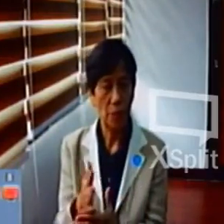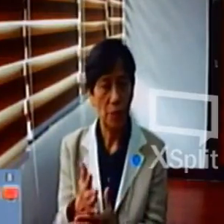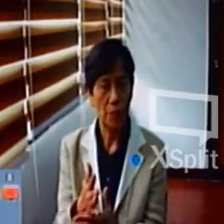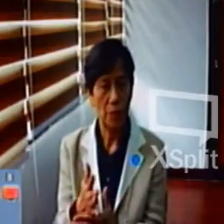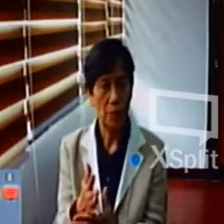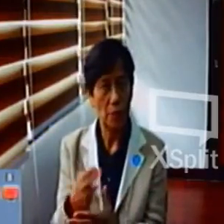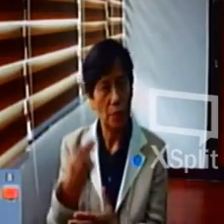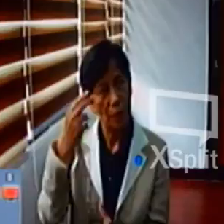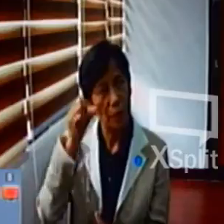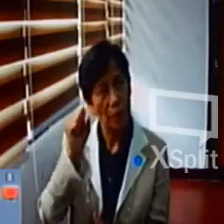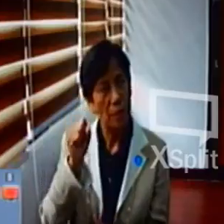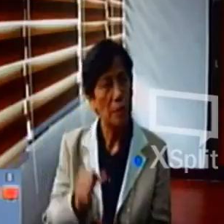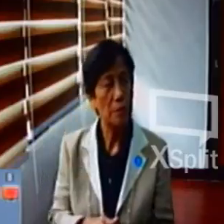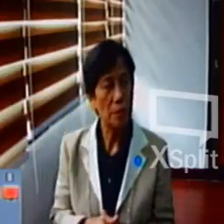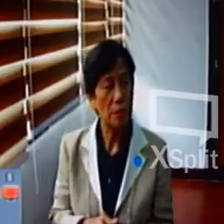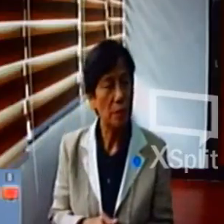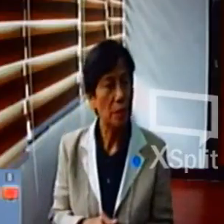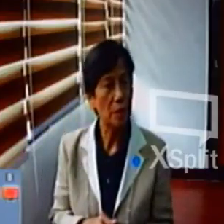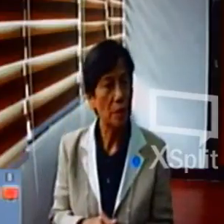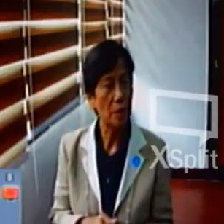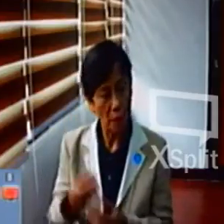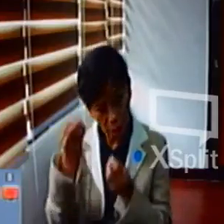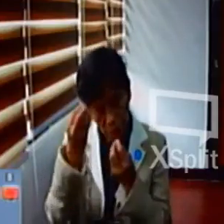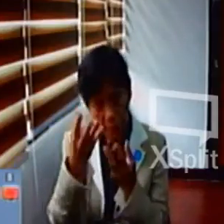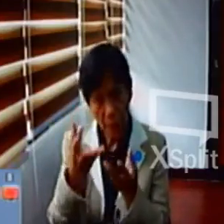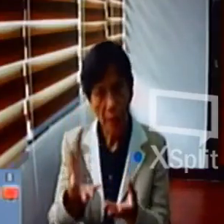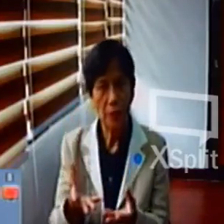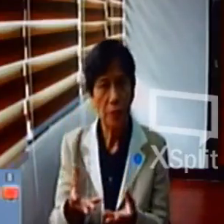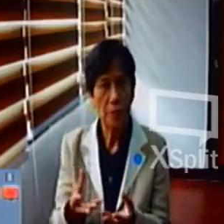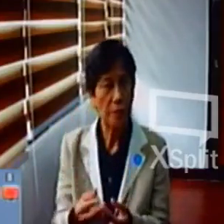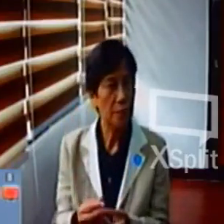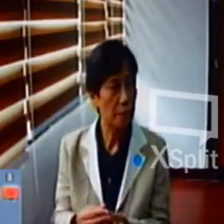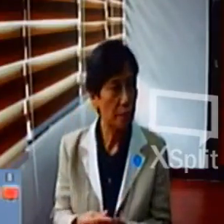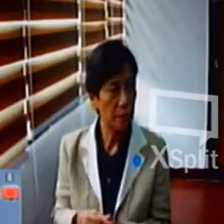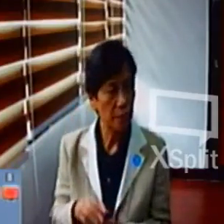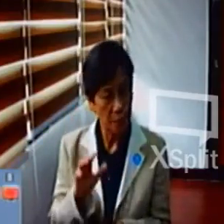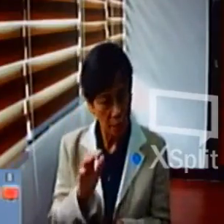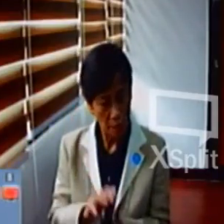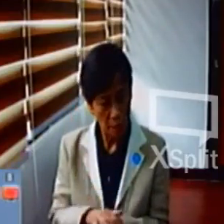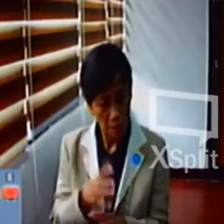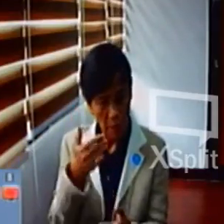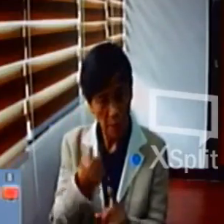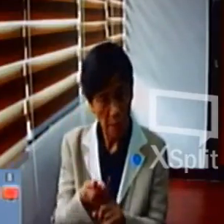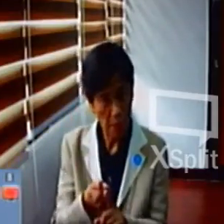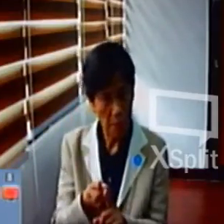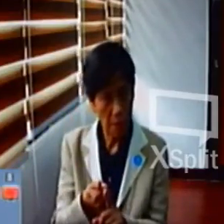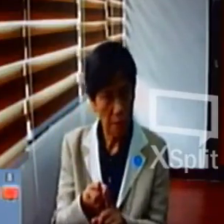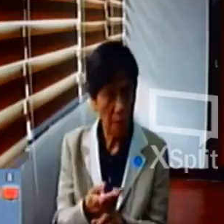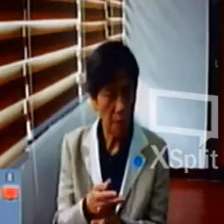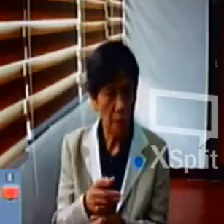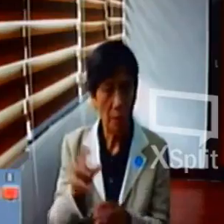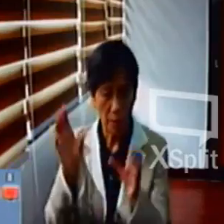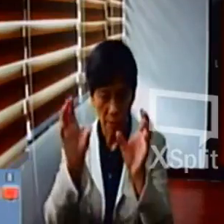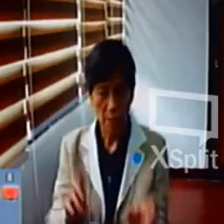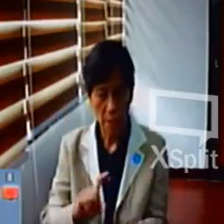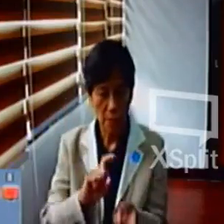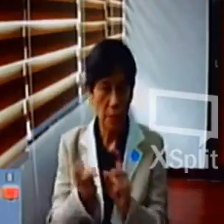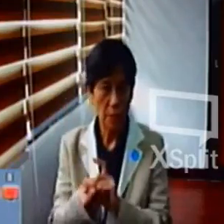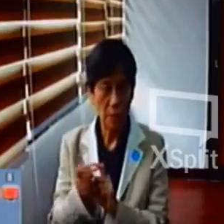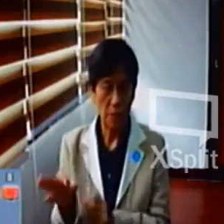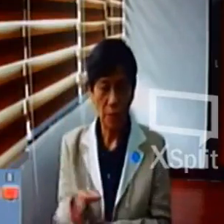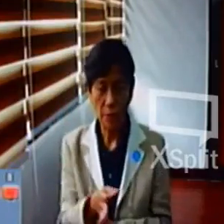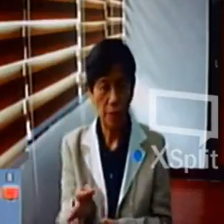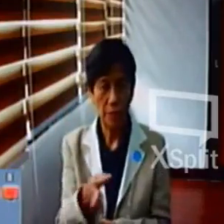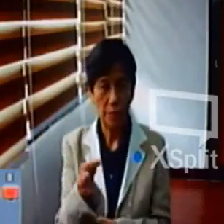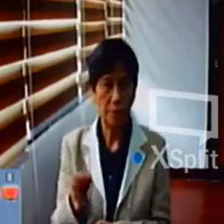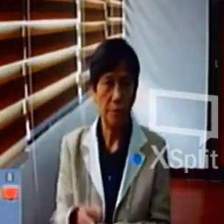his to share information on the impacts of climate change on the fisheries sector.